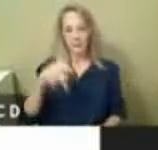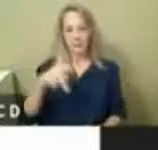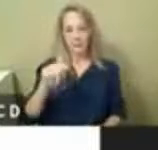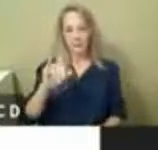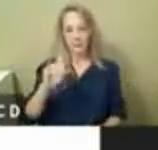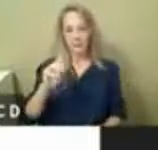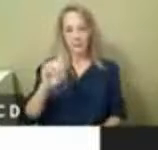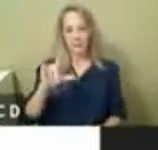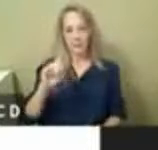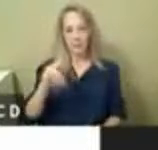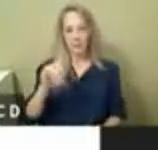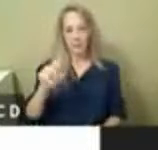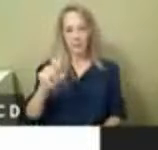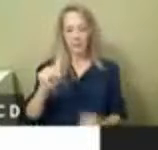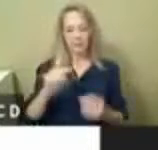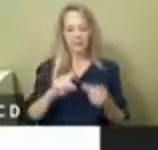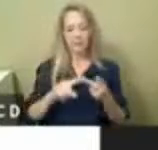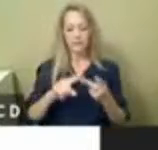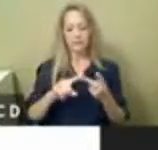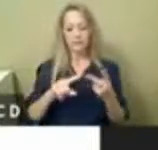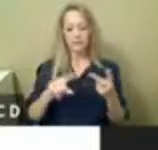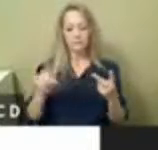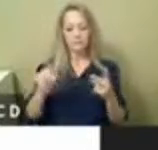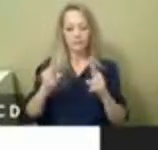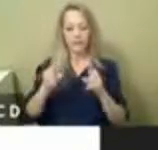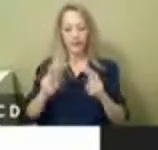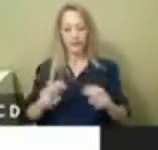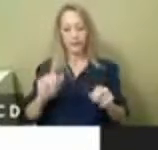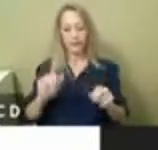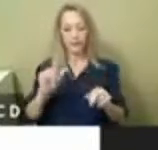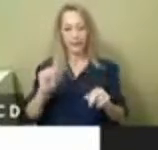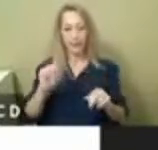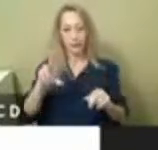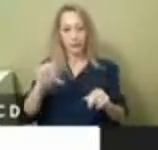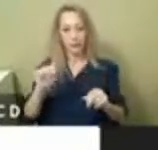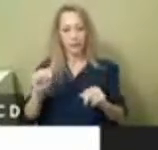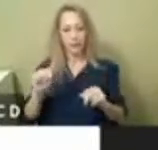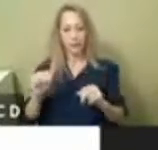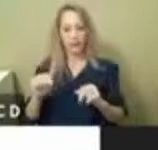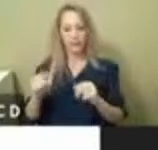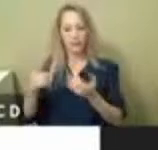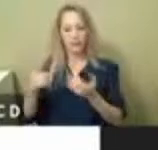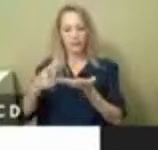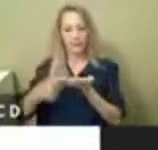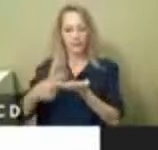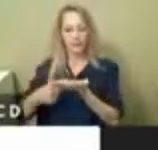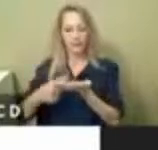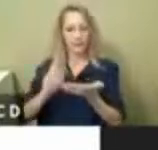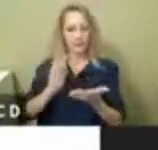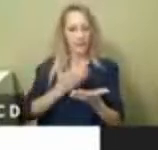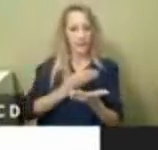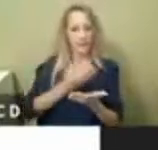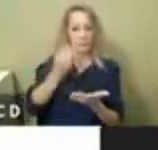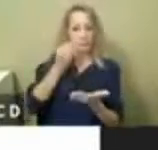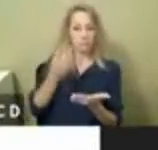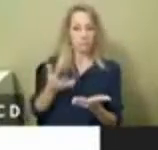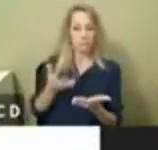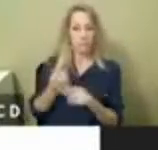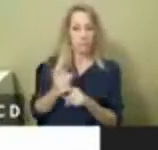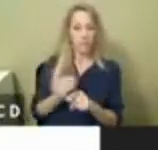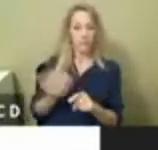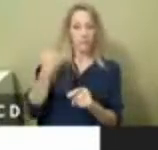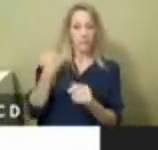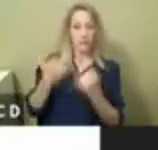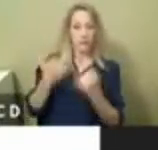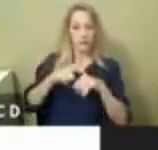at UT Medical Center got together and talked about our input from the last meeting. And what you're